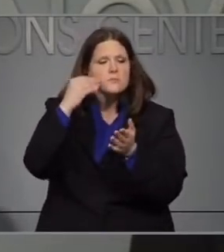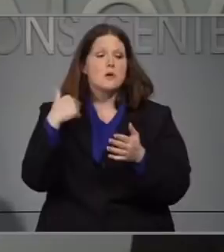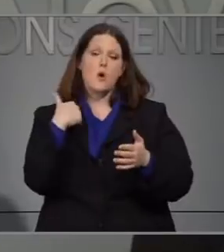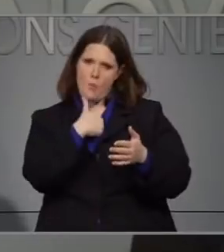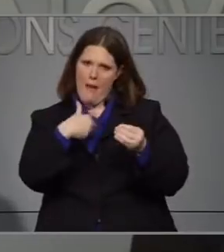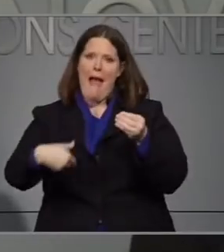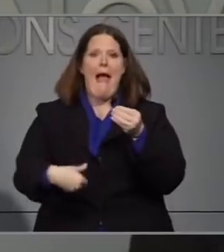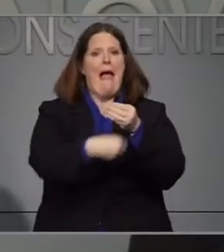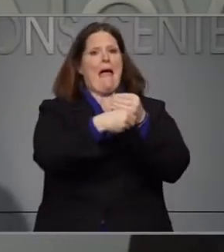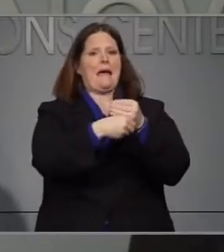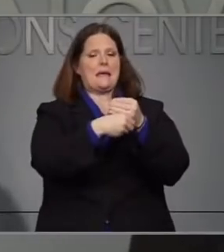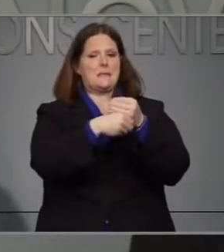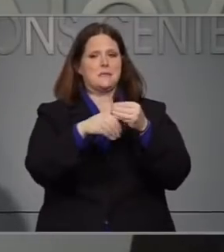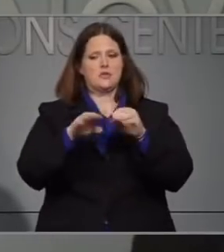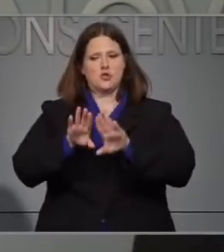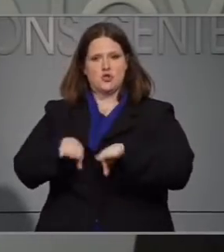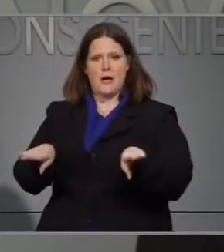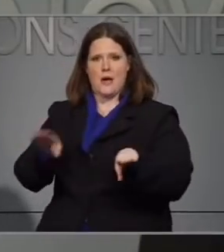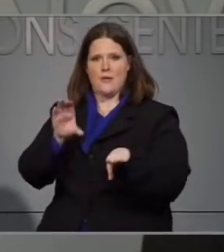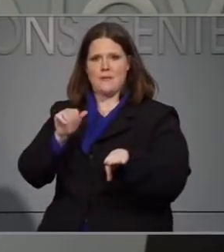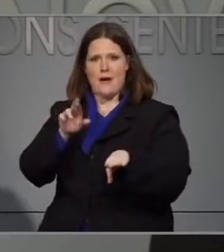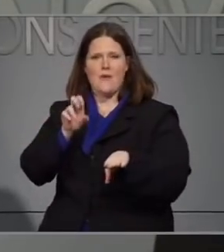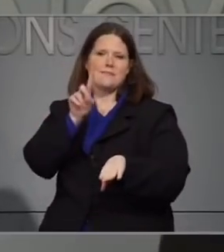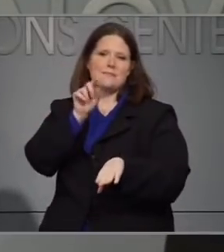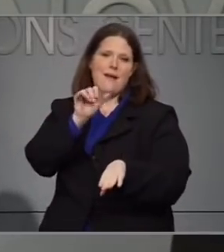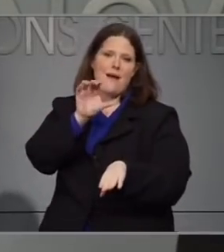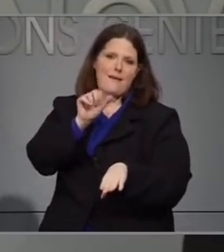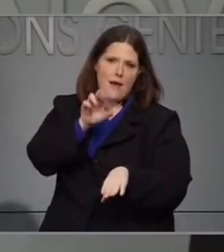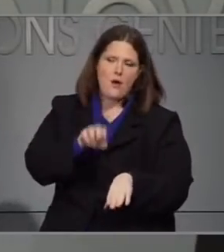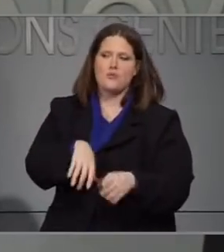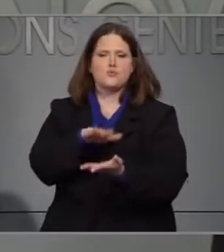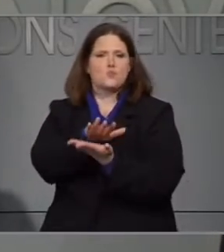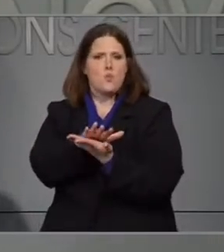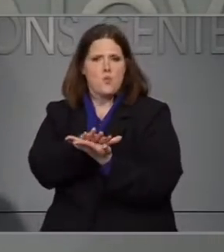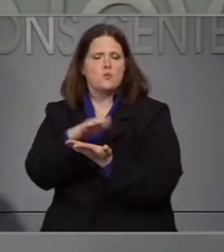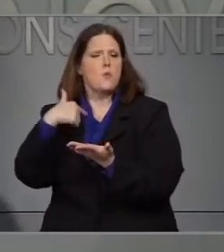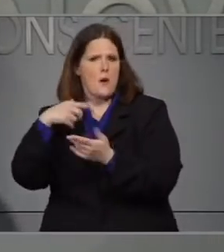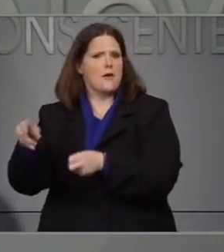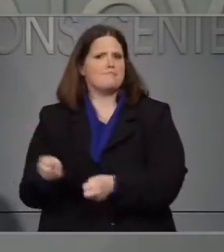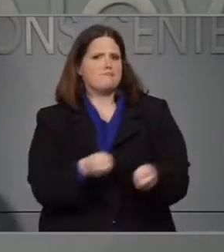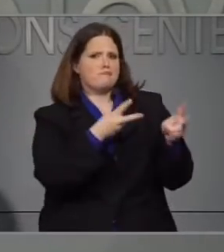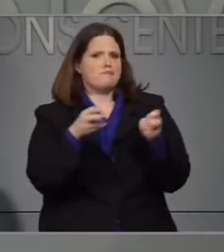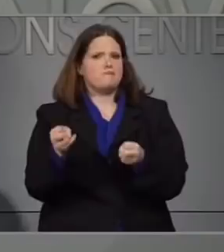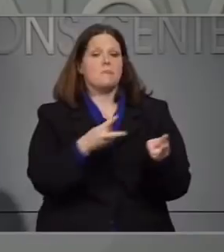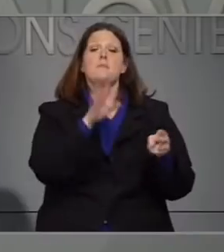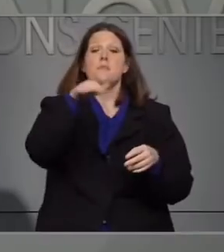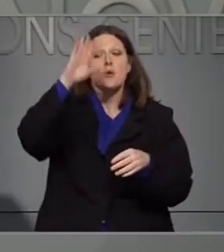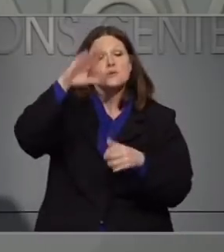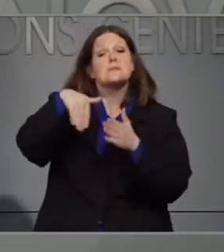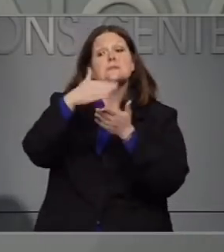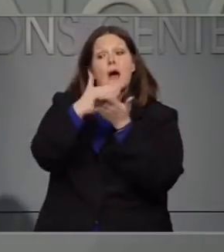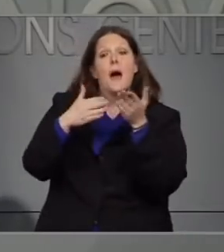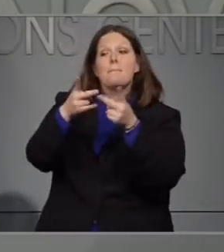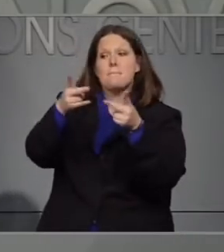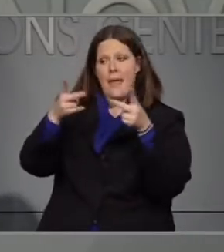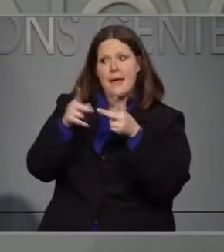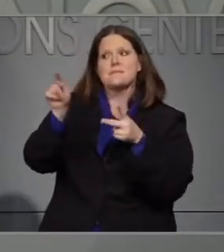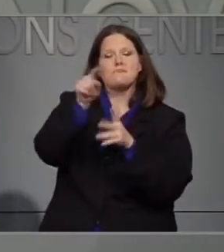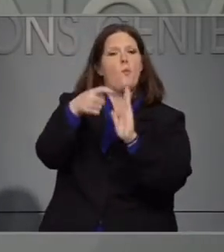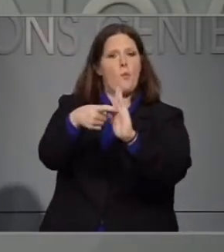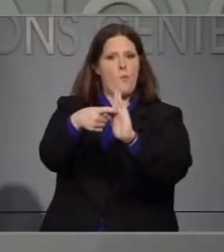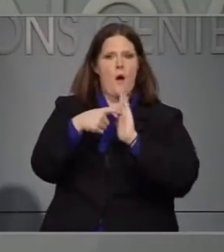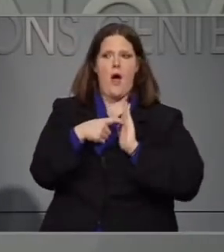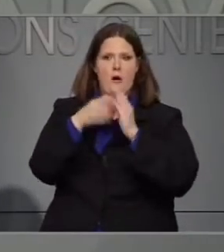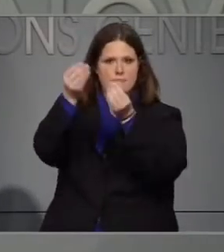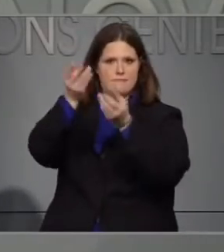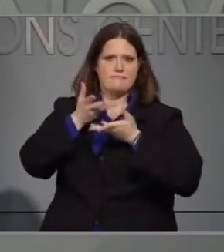to childcare and school. As you know, that there are certain industries that are required to report to us. Those industries, we